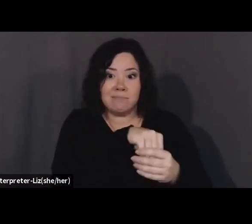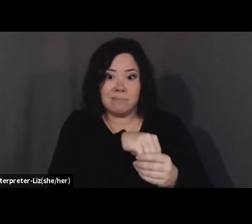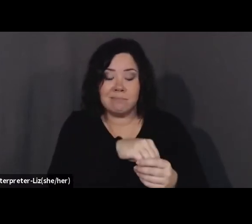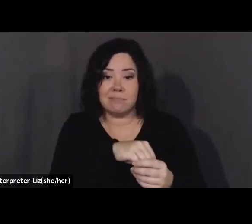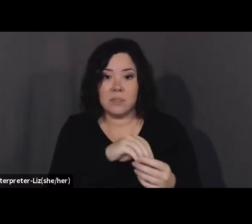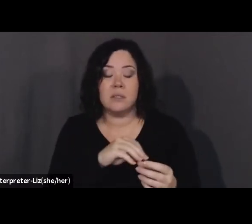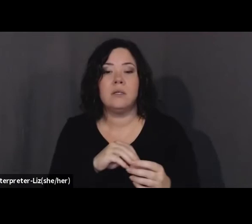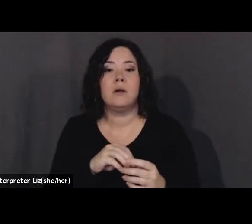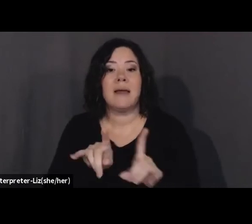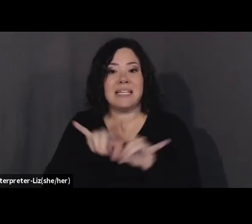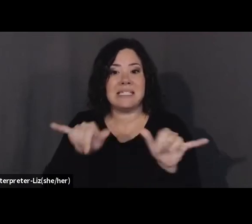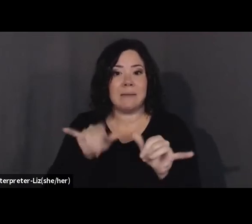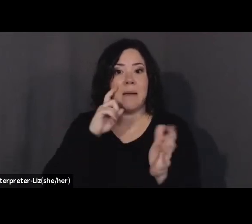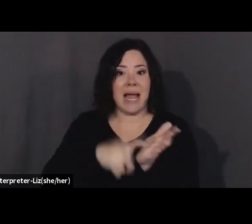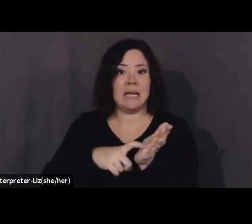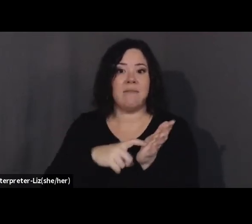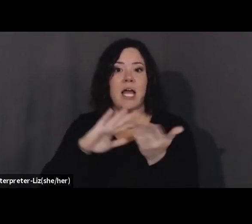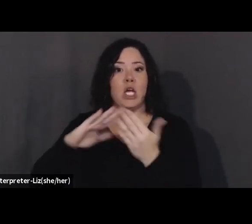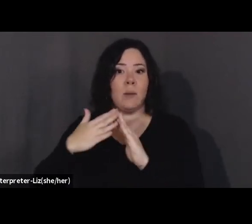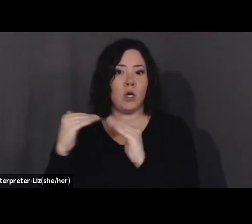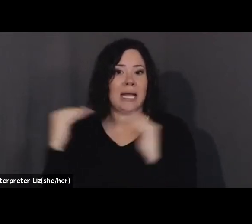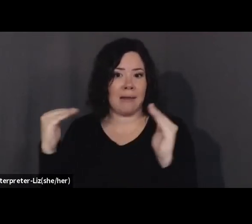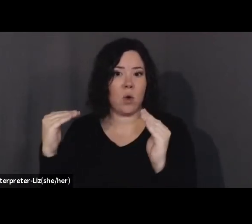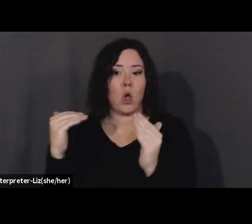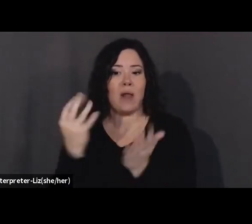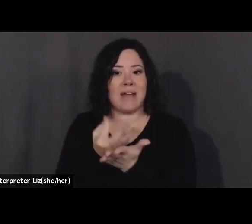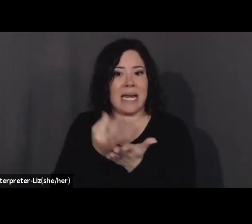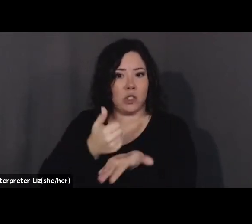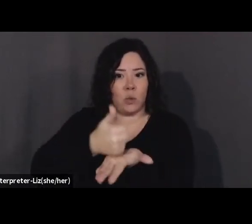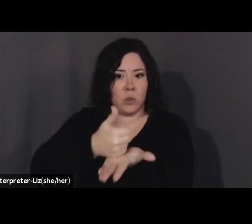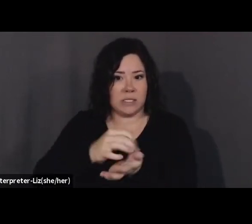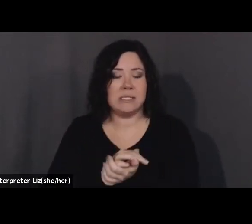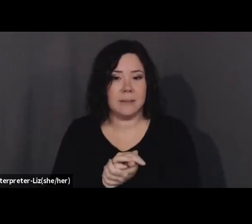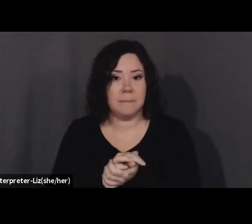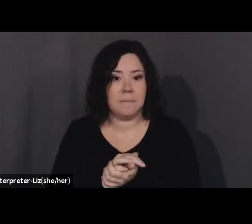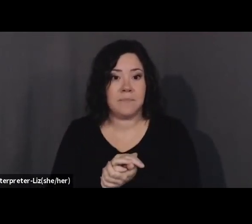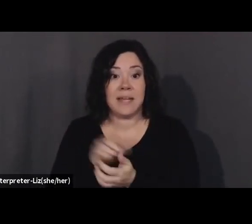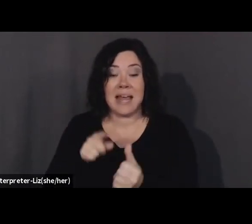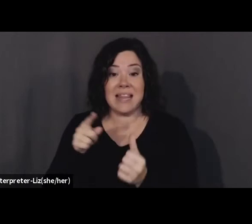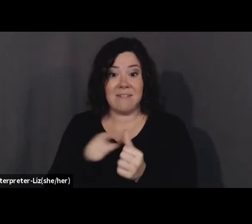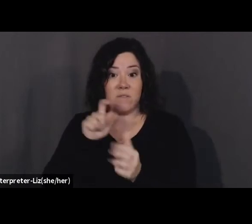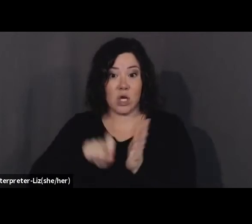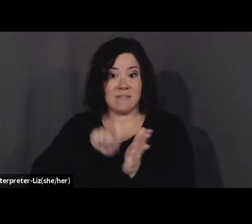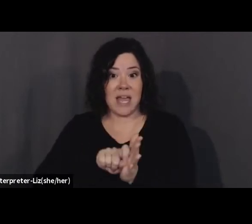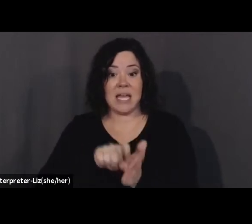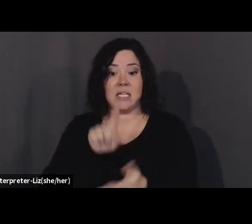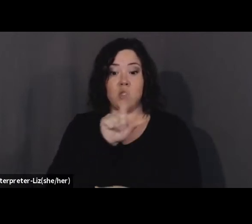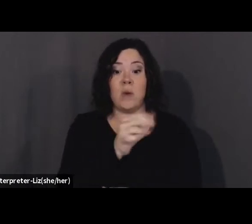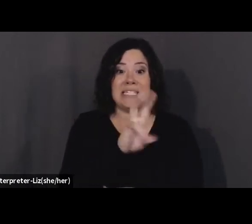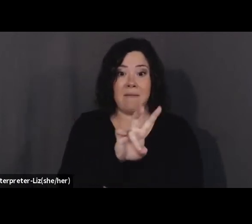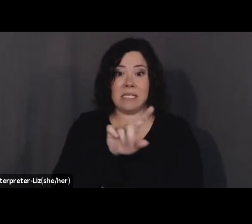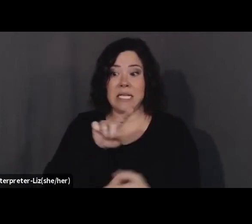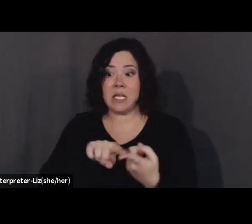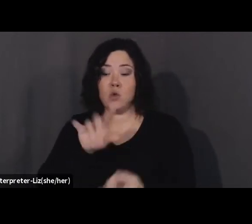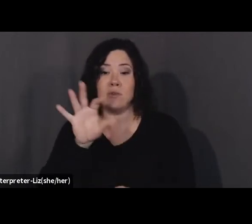also identify community level financial resources. And then in the first phase, this 2017 to 2019 phase, it included a home